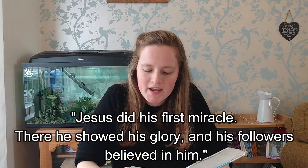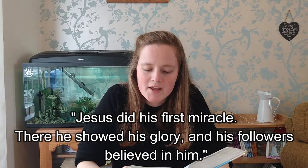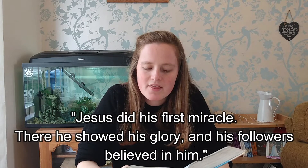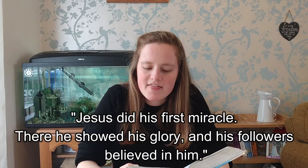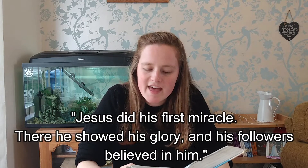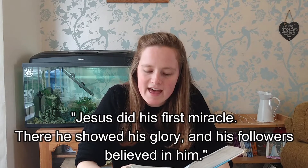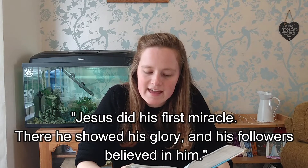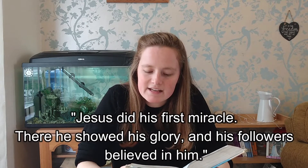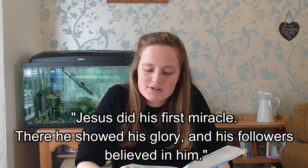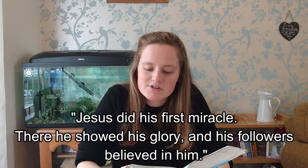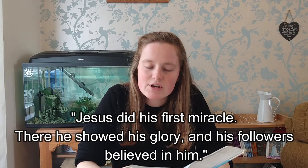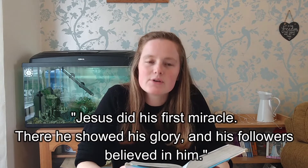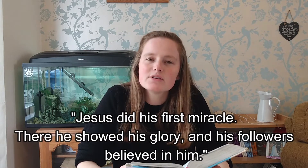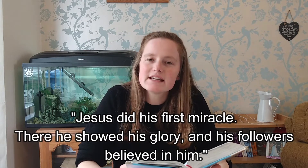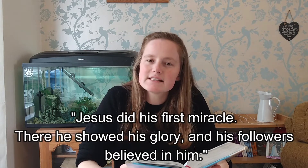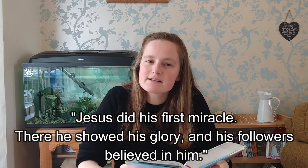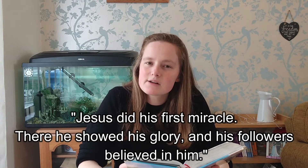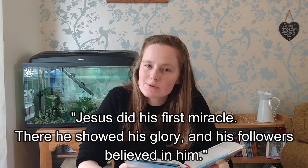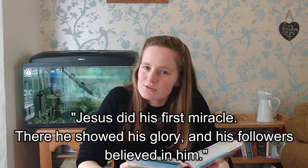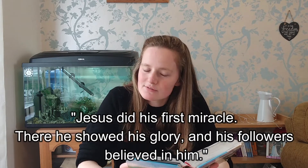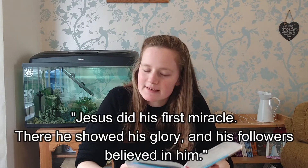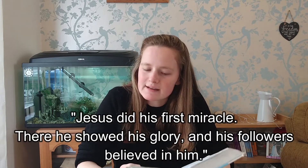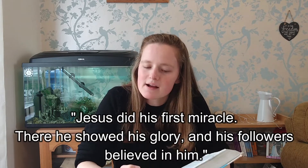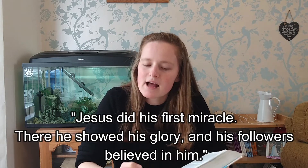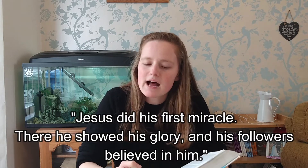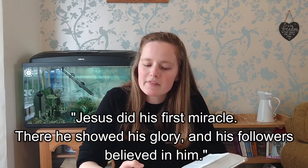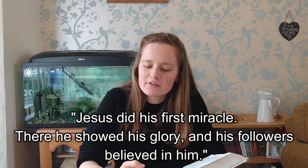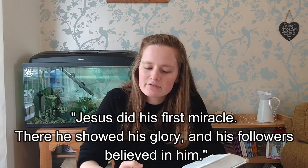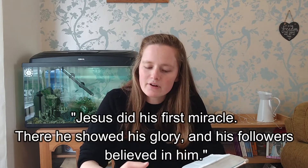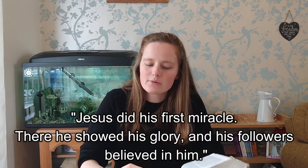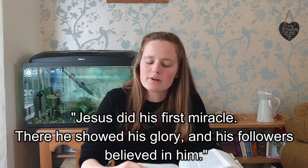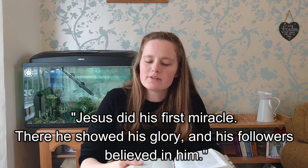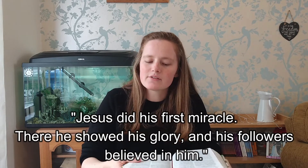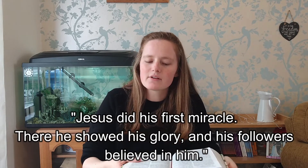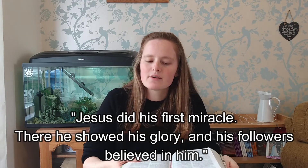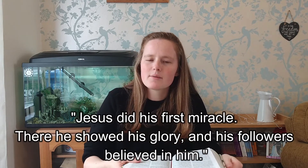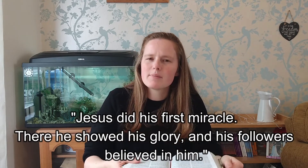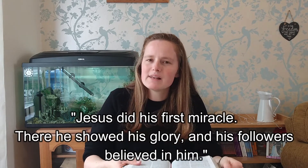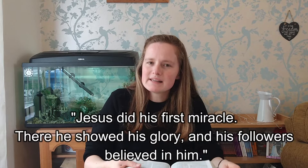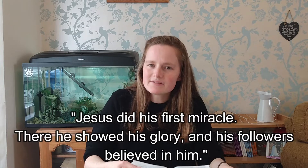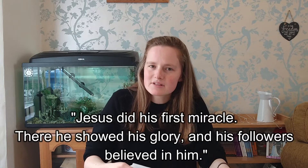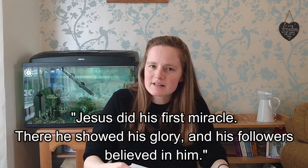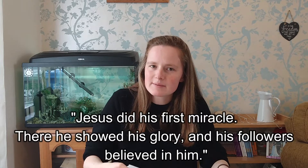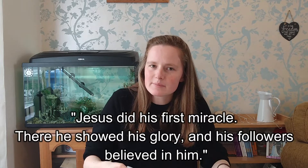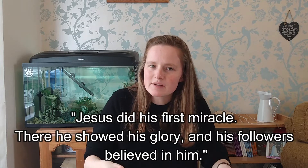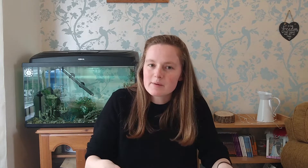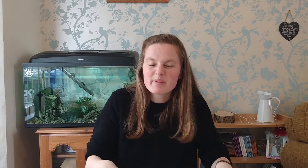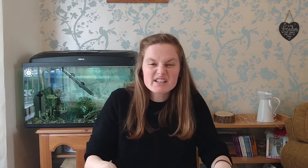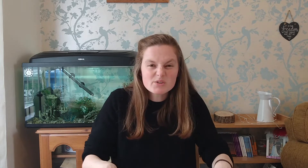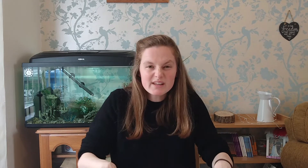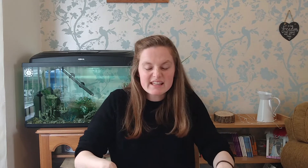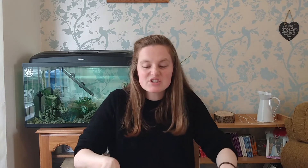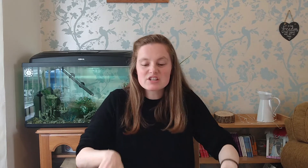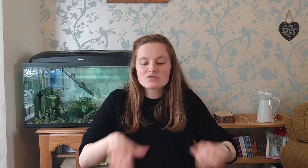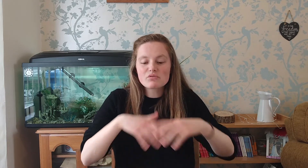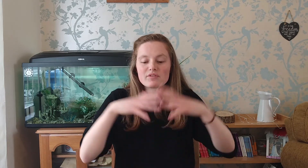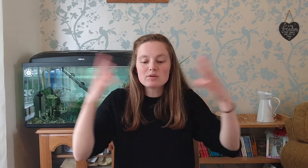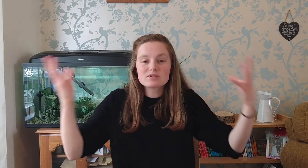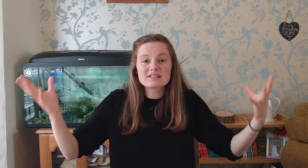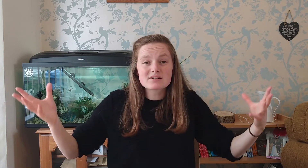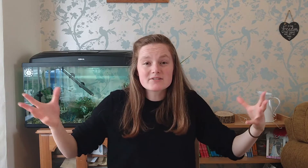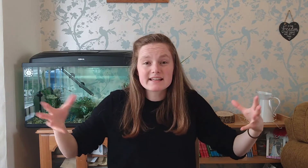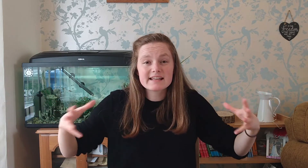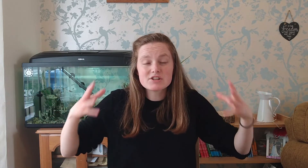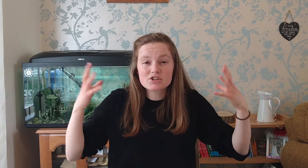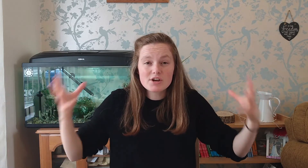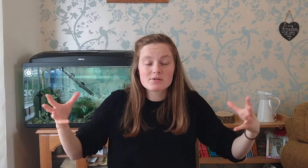miracle. There he showed his glory and the followers believed in him. By doing this, Jesus